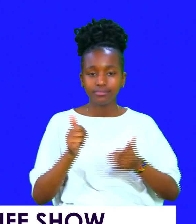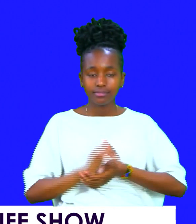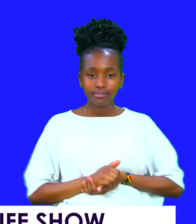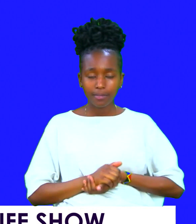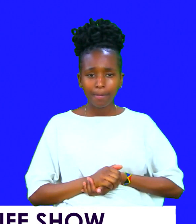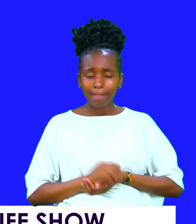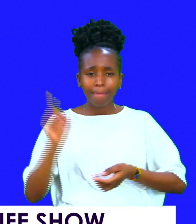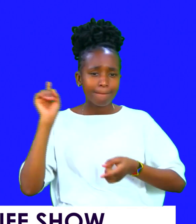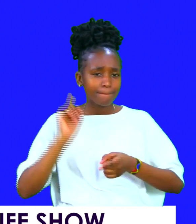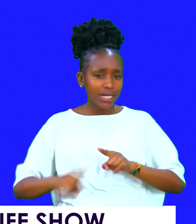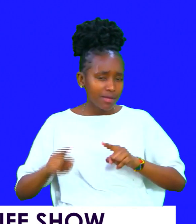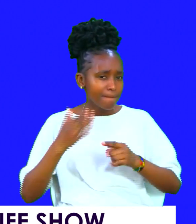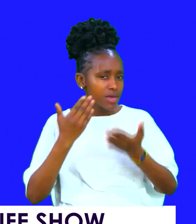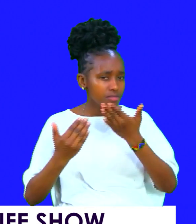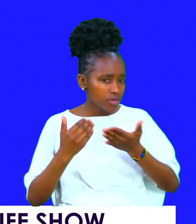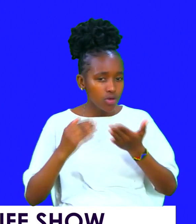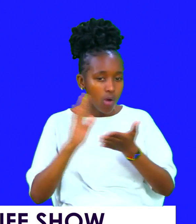But then we can share something.